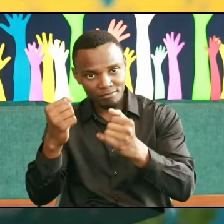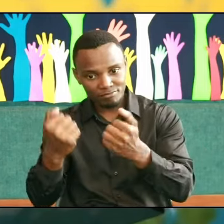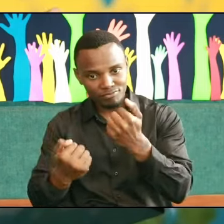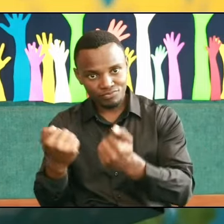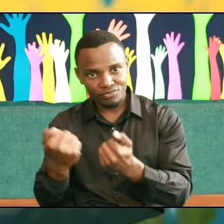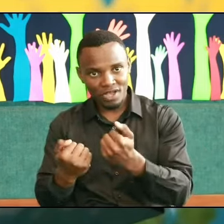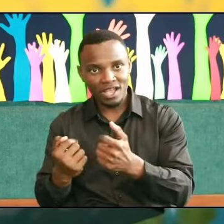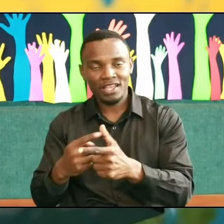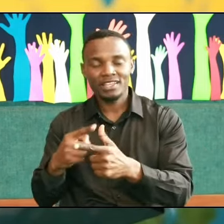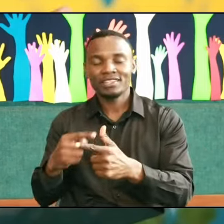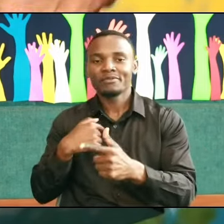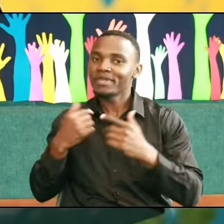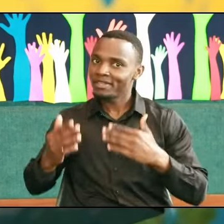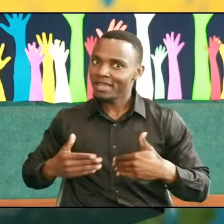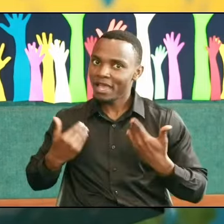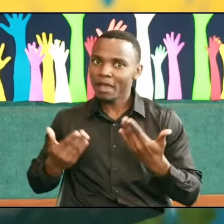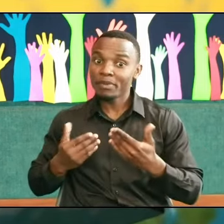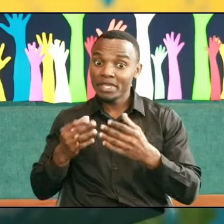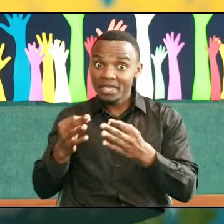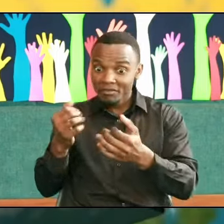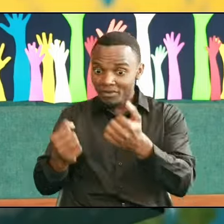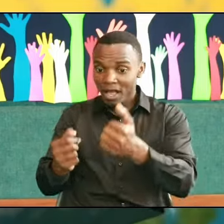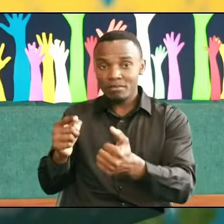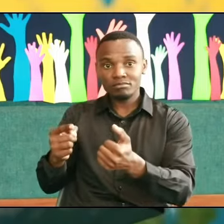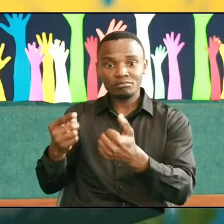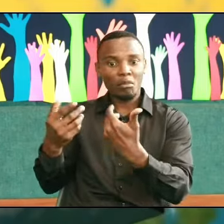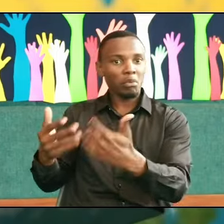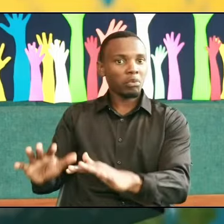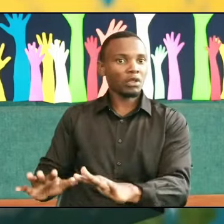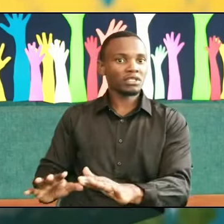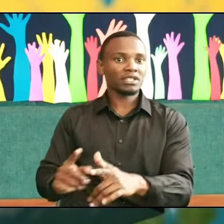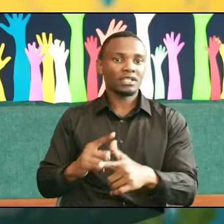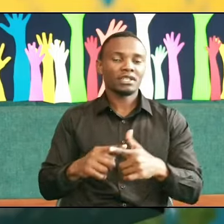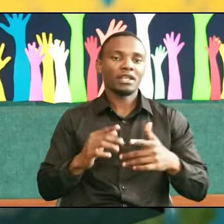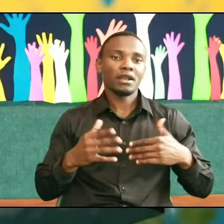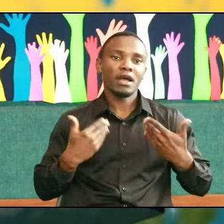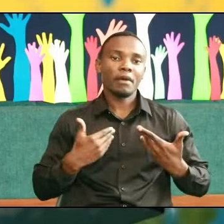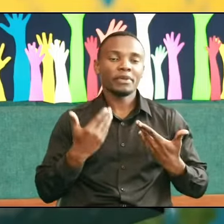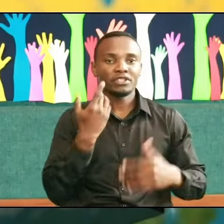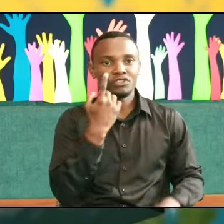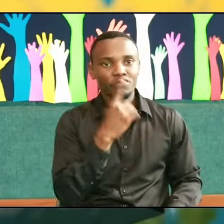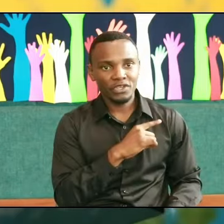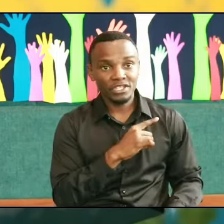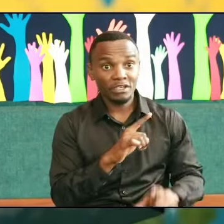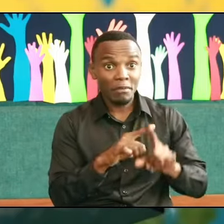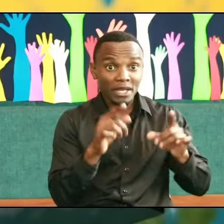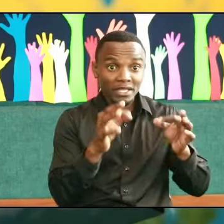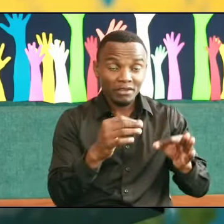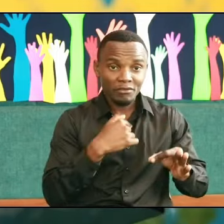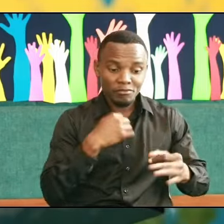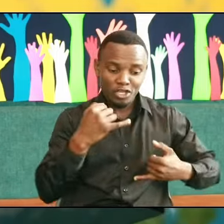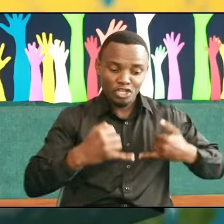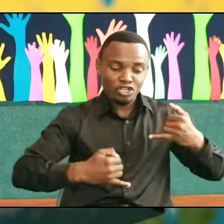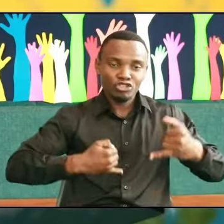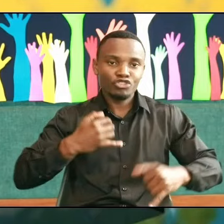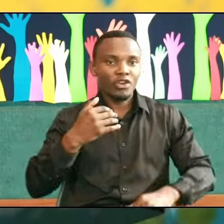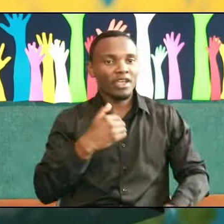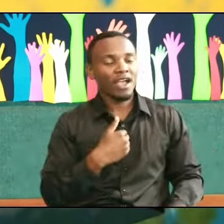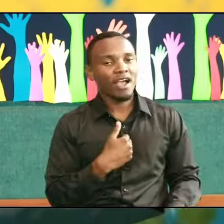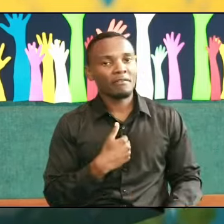And what happens if the car is gone? The happiness disappears. But when I have joy in the Lord, joy can